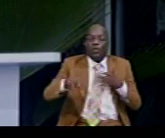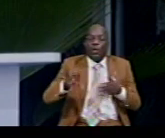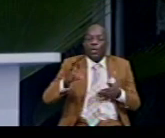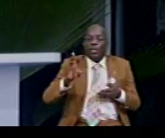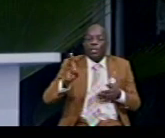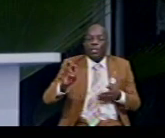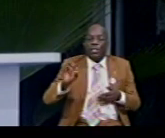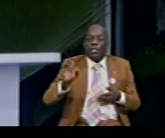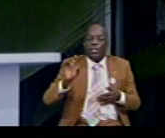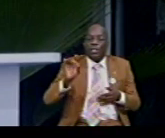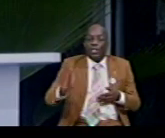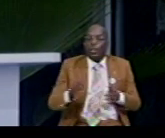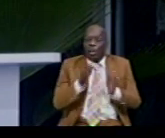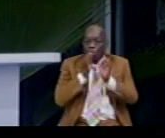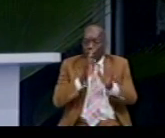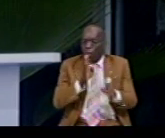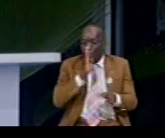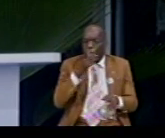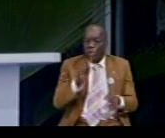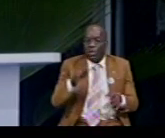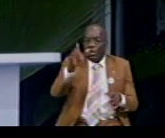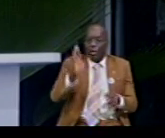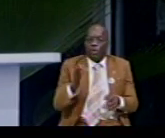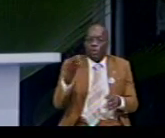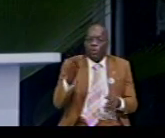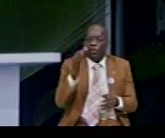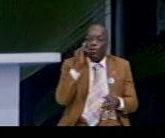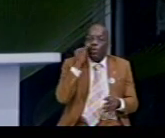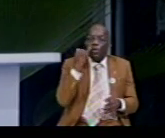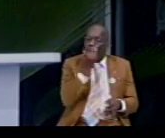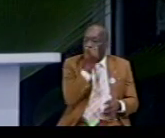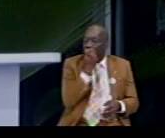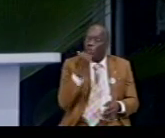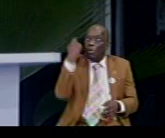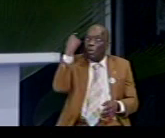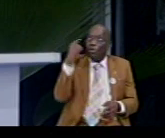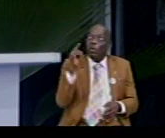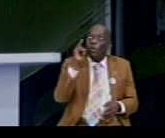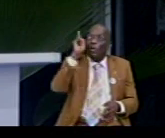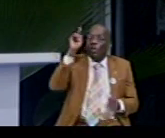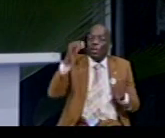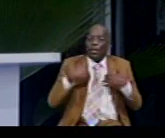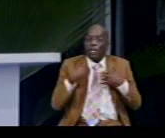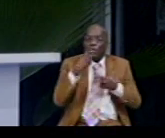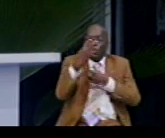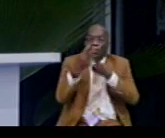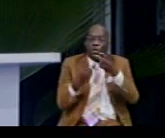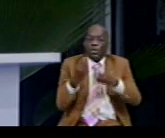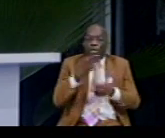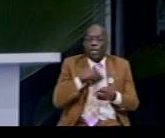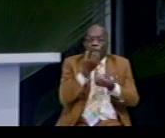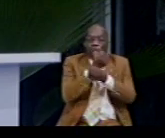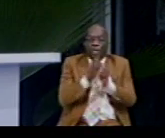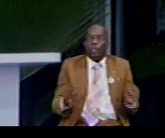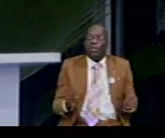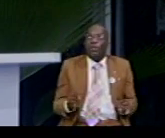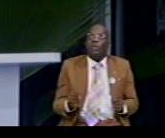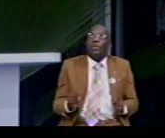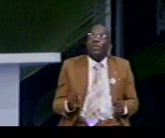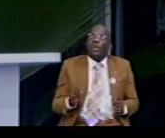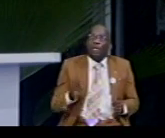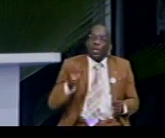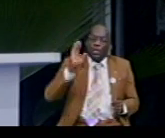Israel, for he hath visited and redeemed his people. Verse 77